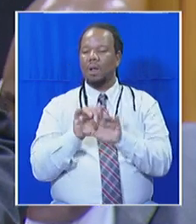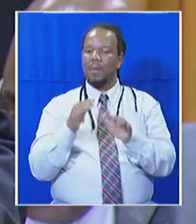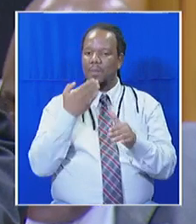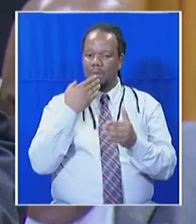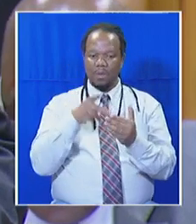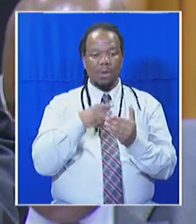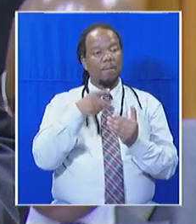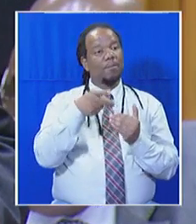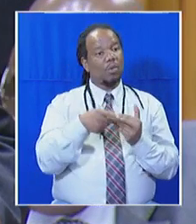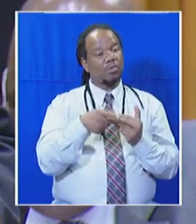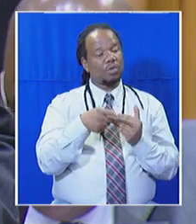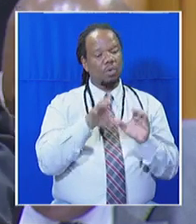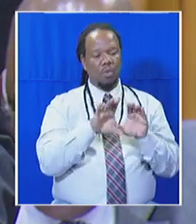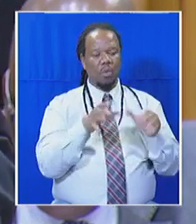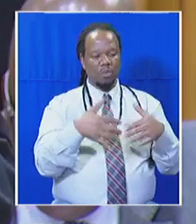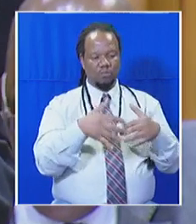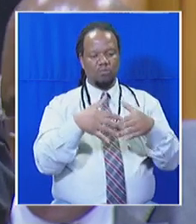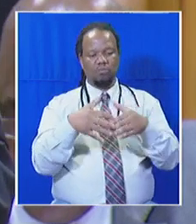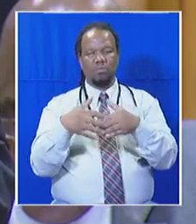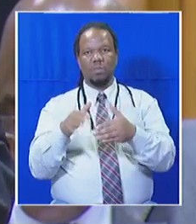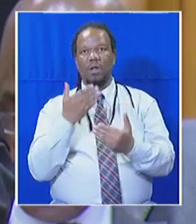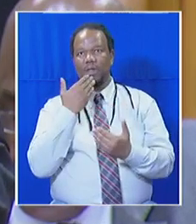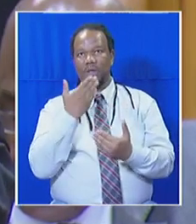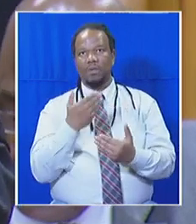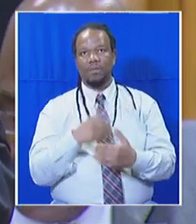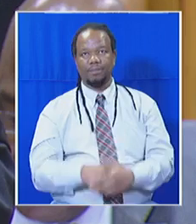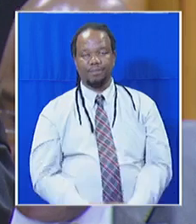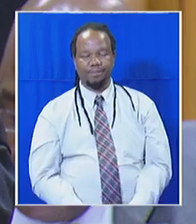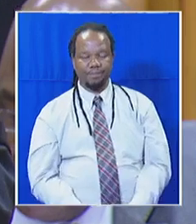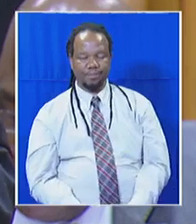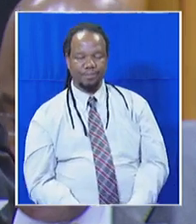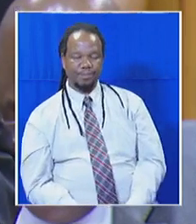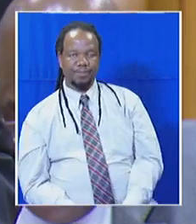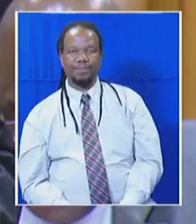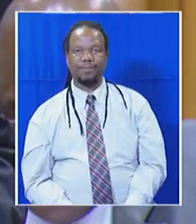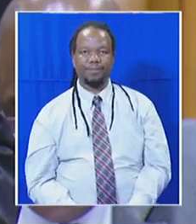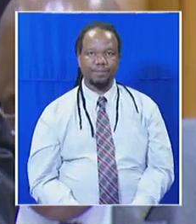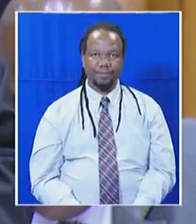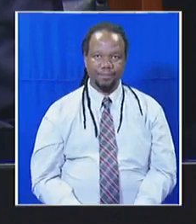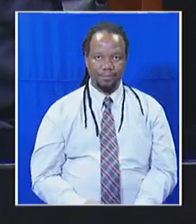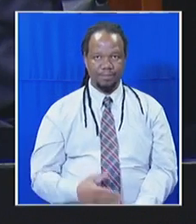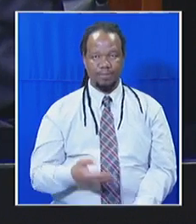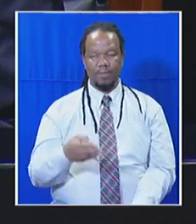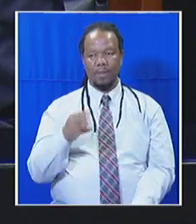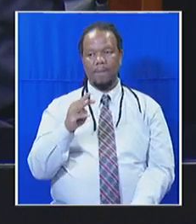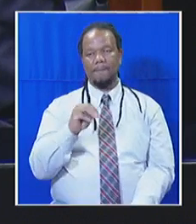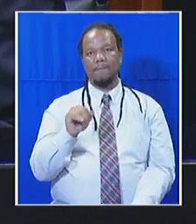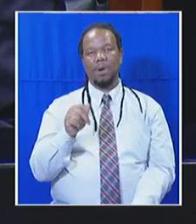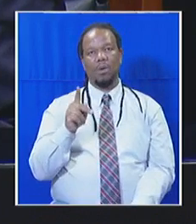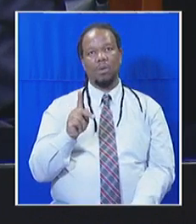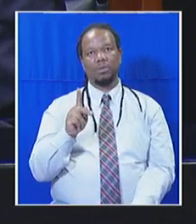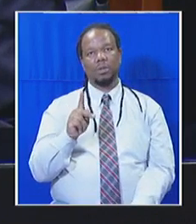are in place. I thank you, Deputy Speaker. Thank you. Honourable Makondo.